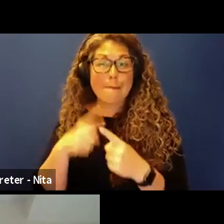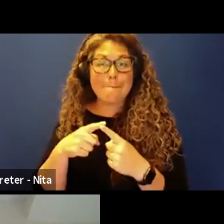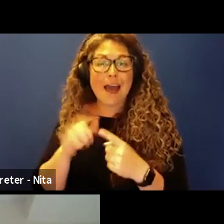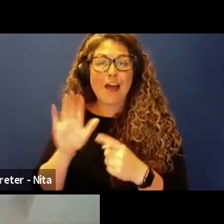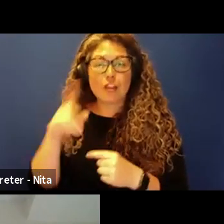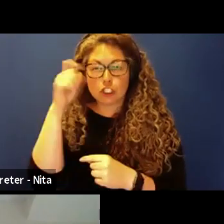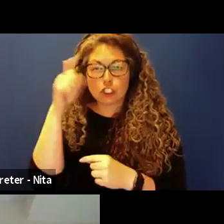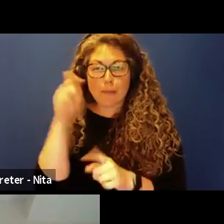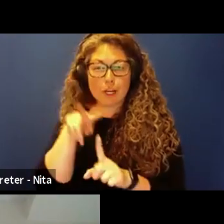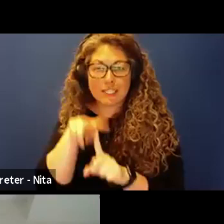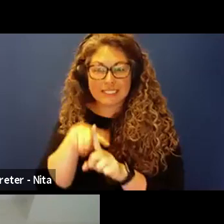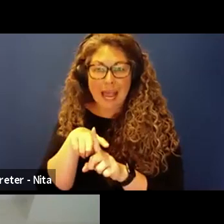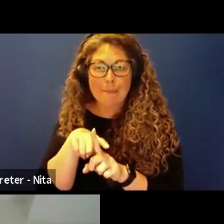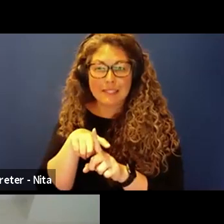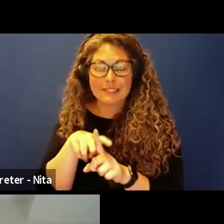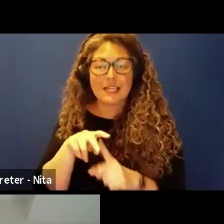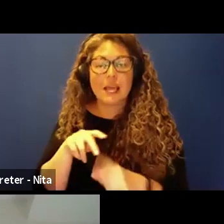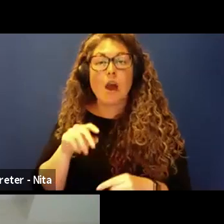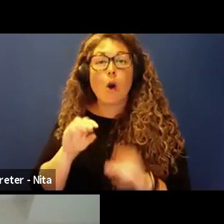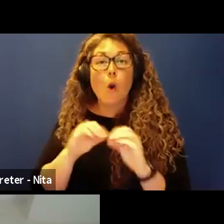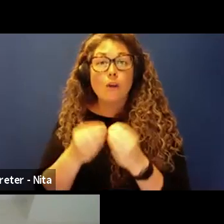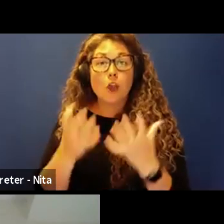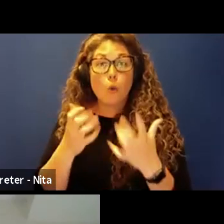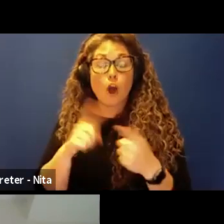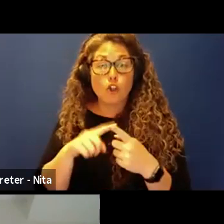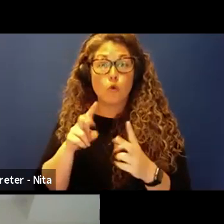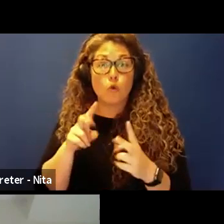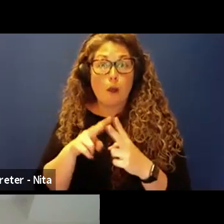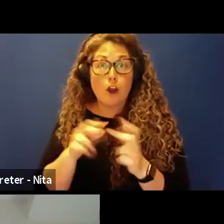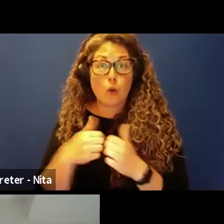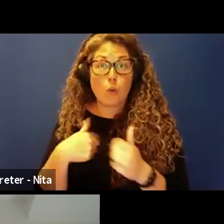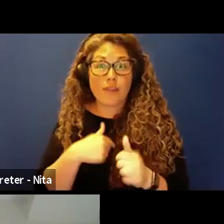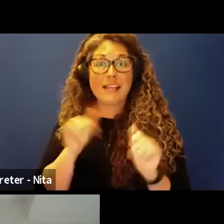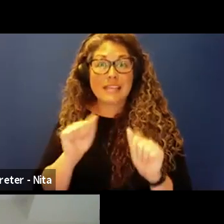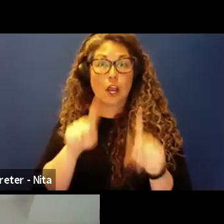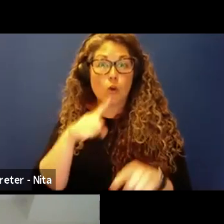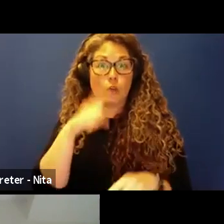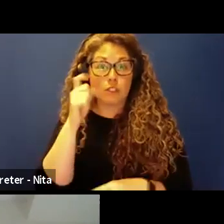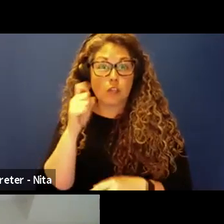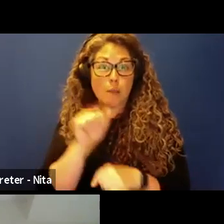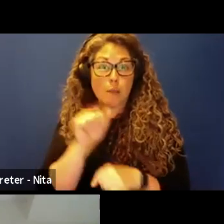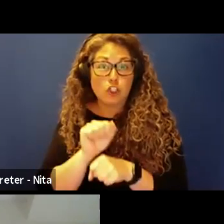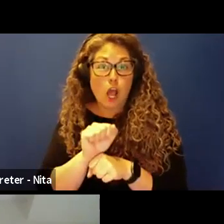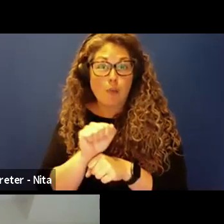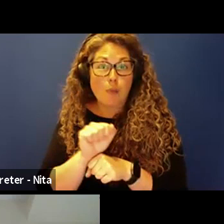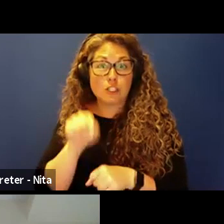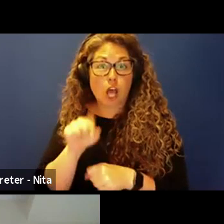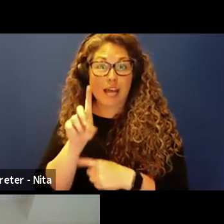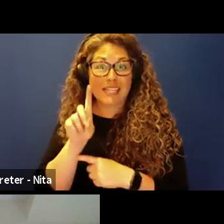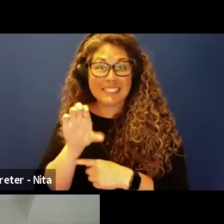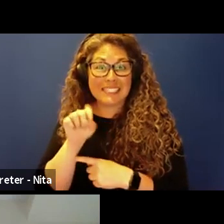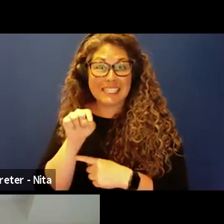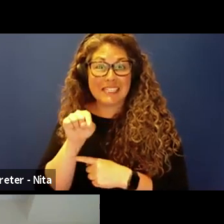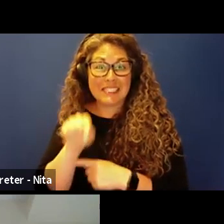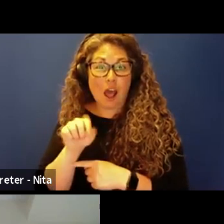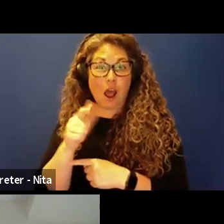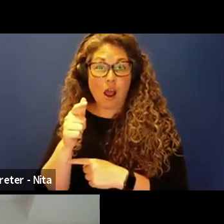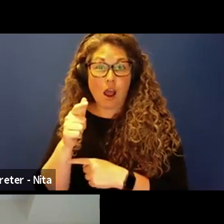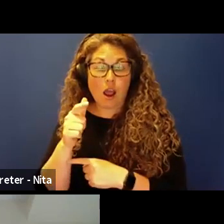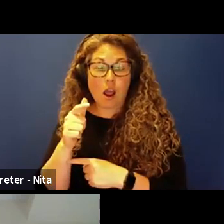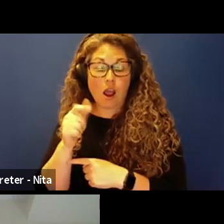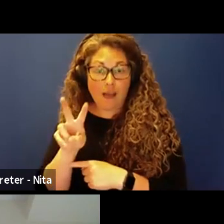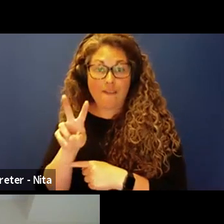assignments. Organizations that would like to partner with us can go to summerjobs.dc.gov. For DCPS Summer